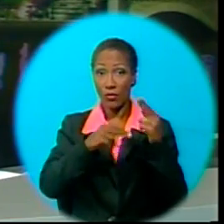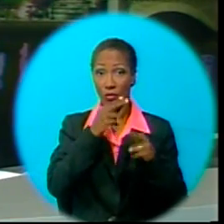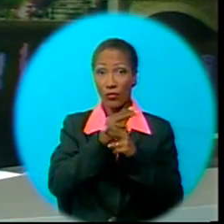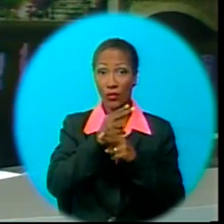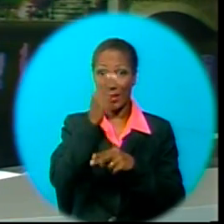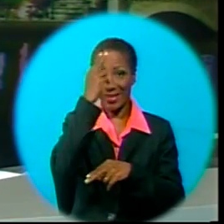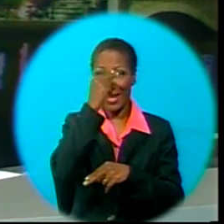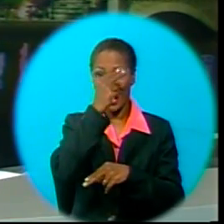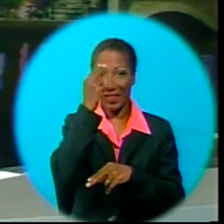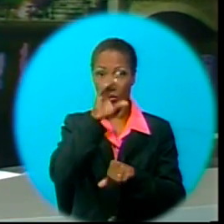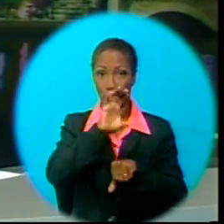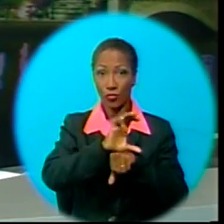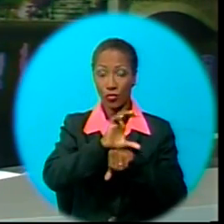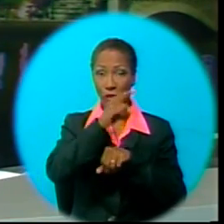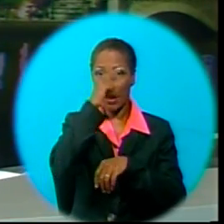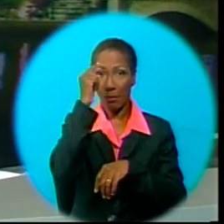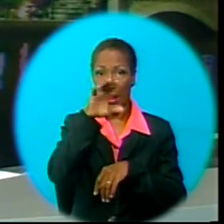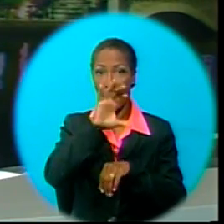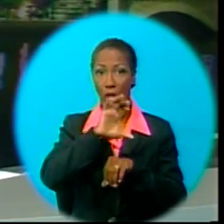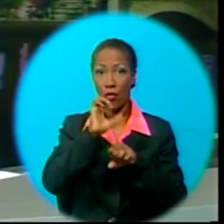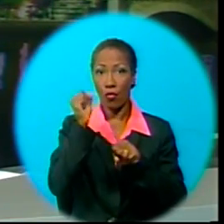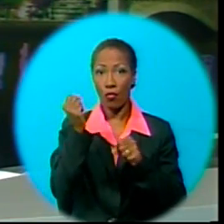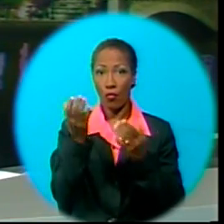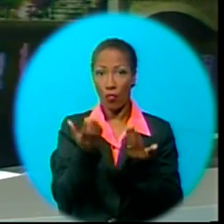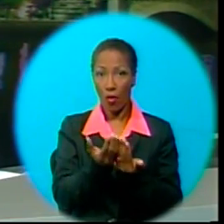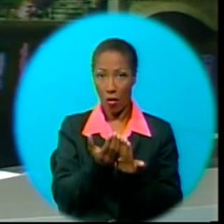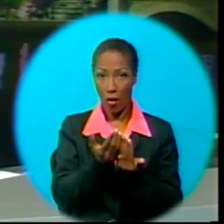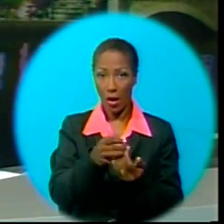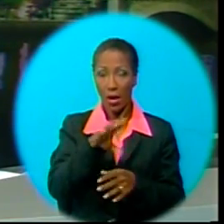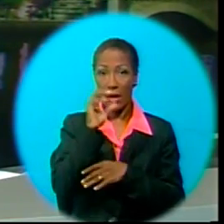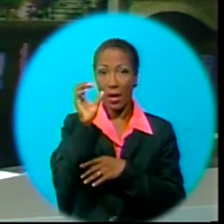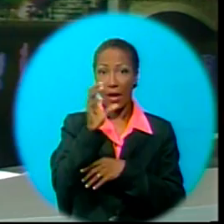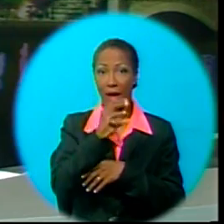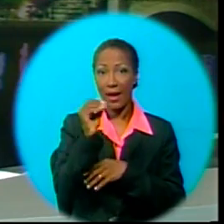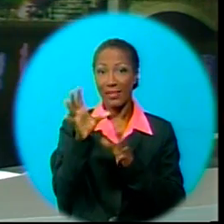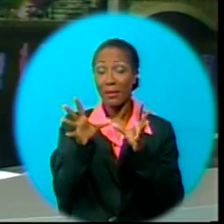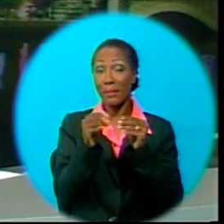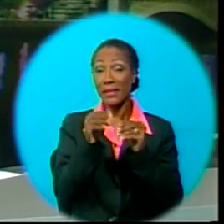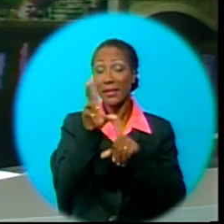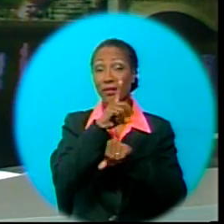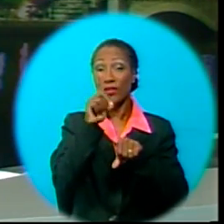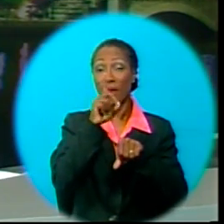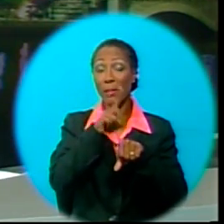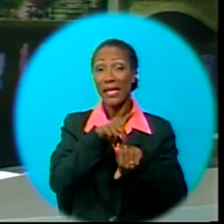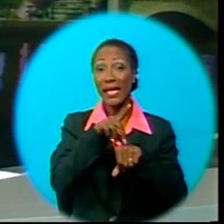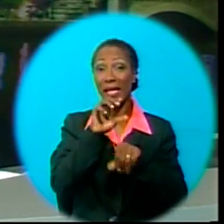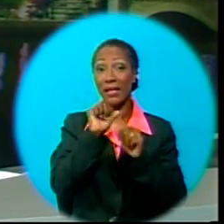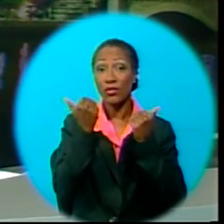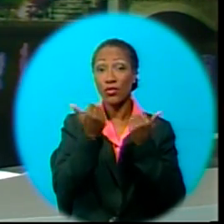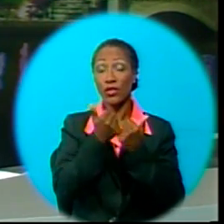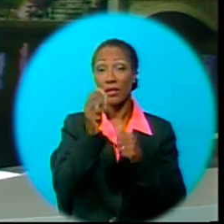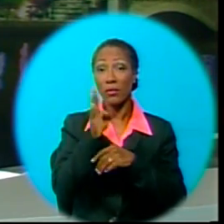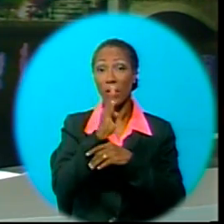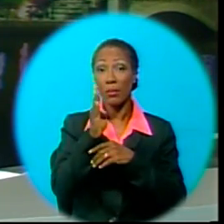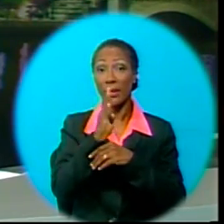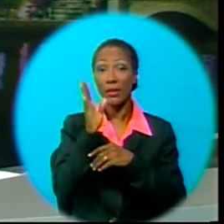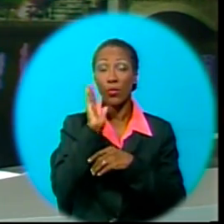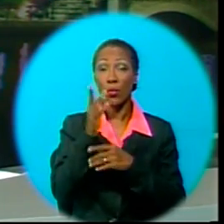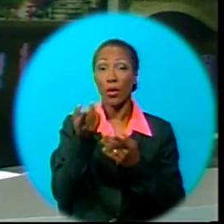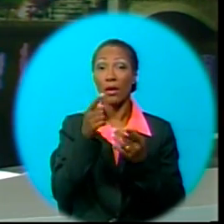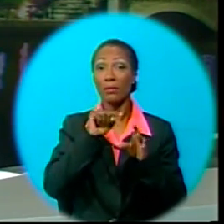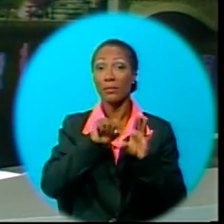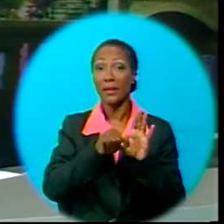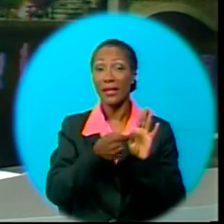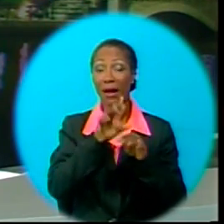to coordinate their response. That meeting of the Dominica Association of Barbados is slated for 5 p.m. at that venue, and